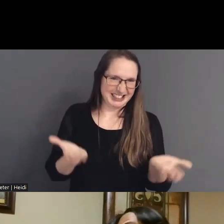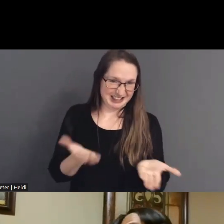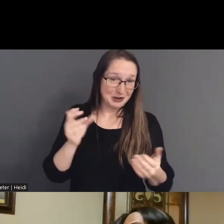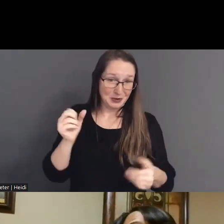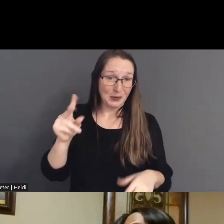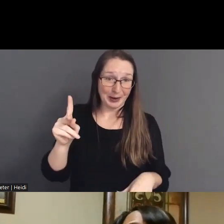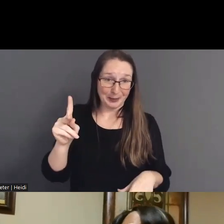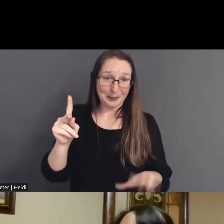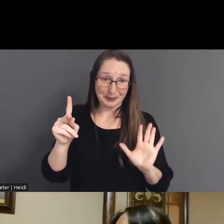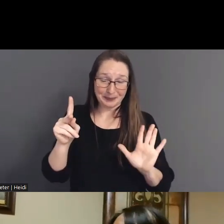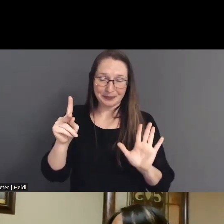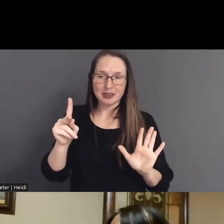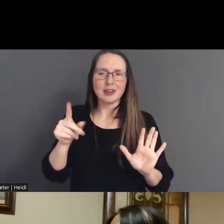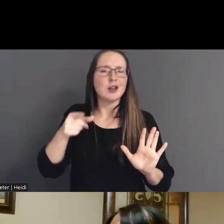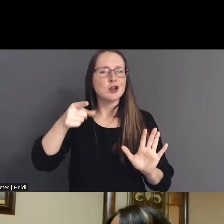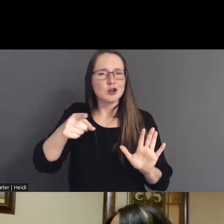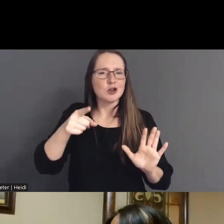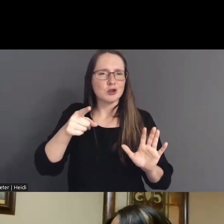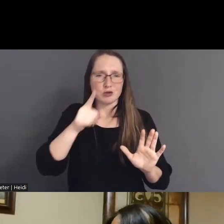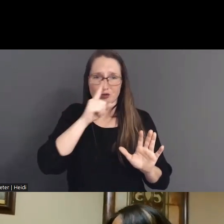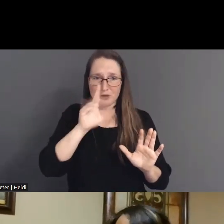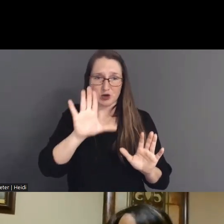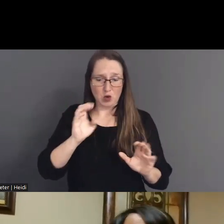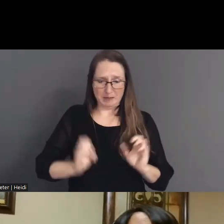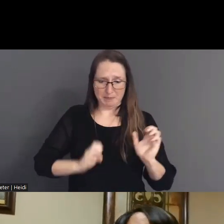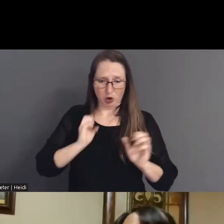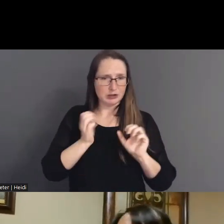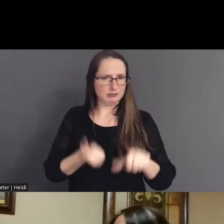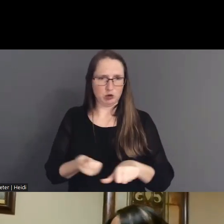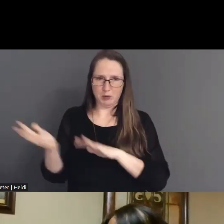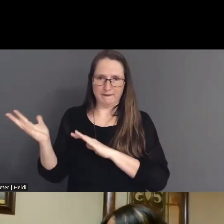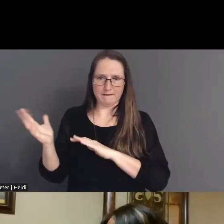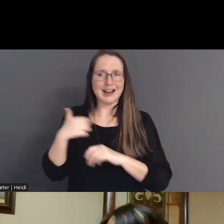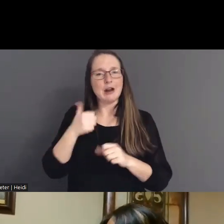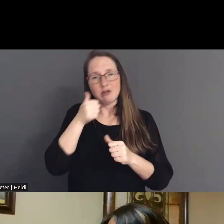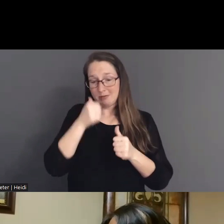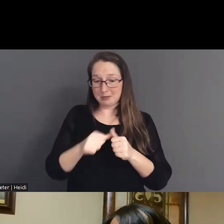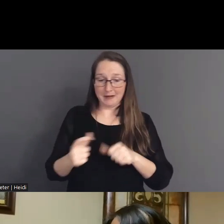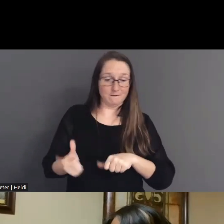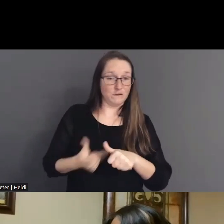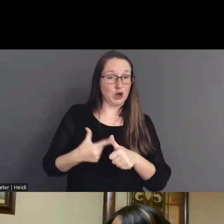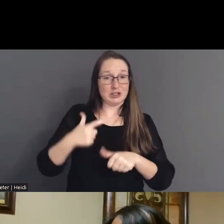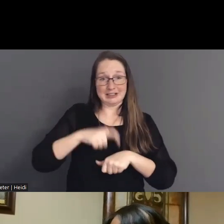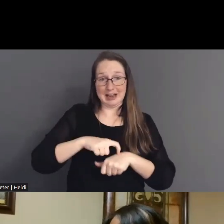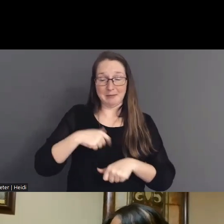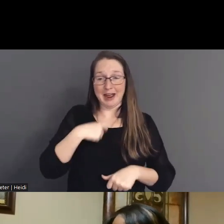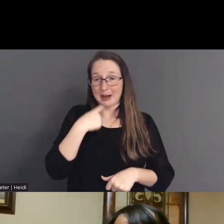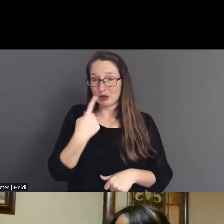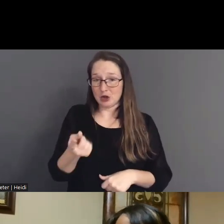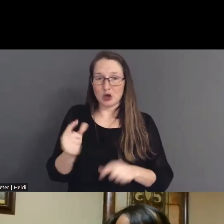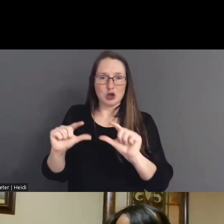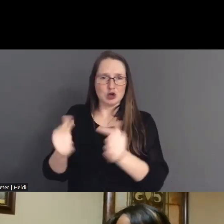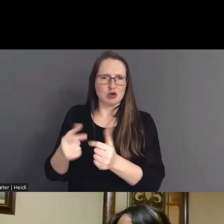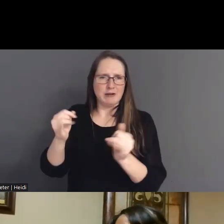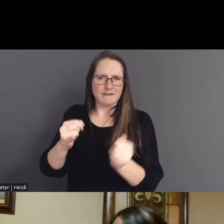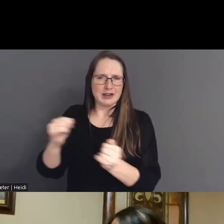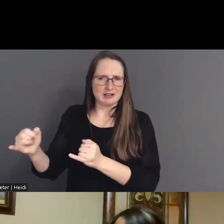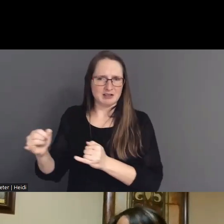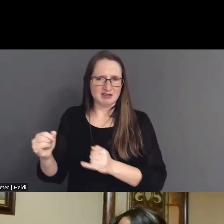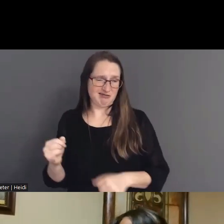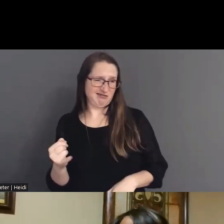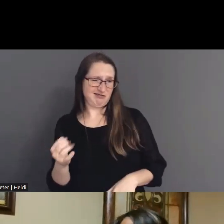okay? You have to remove your emotions. And I remember the first time I said this to a group of individuals, they were